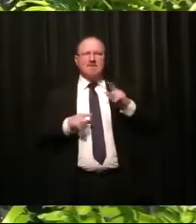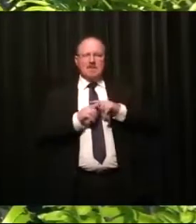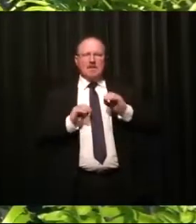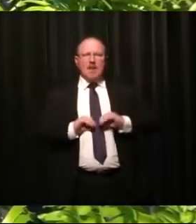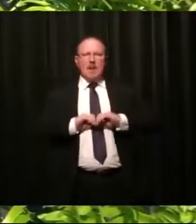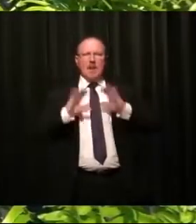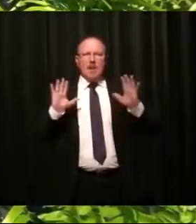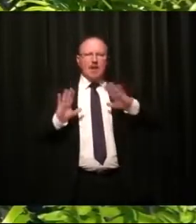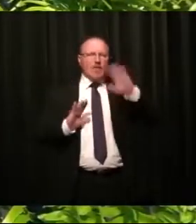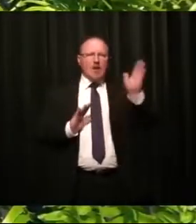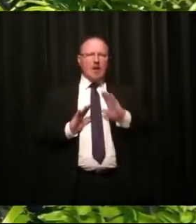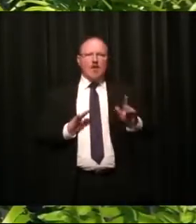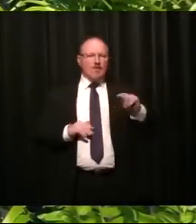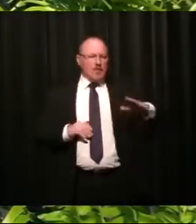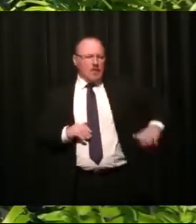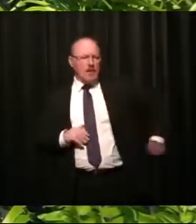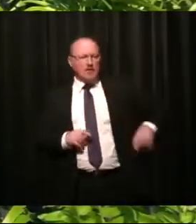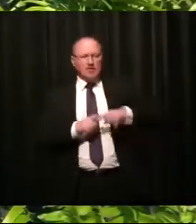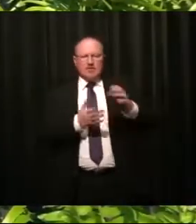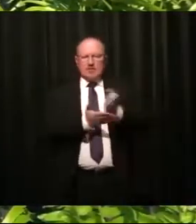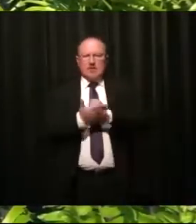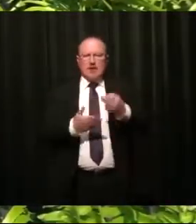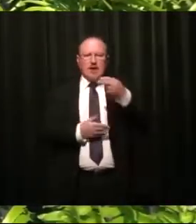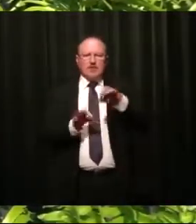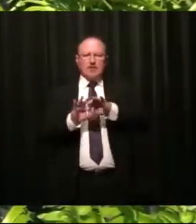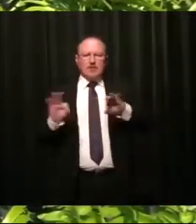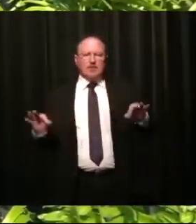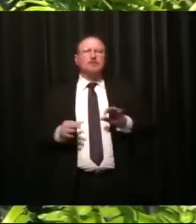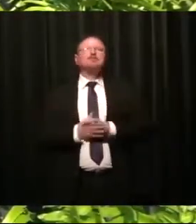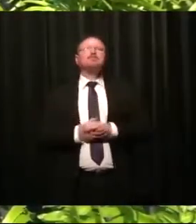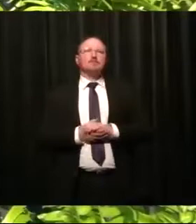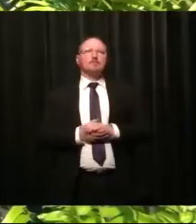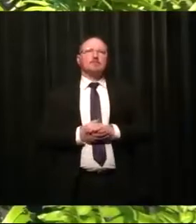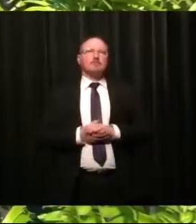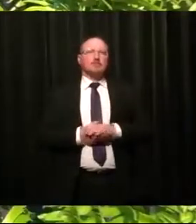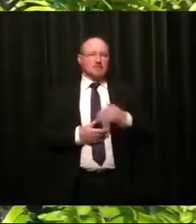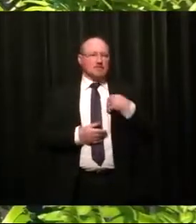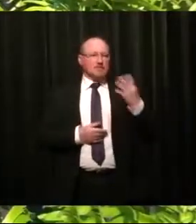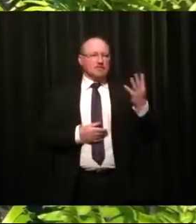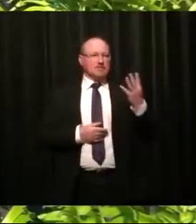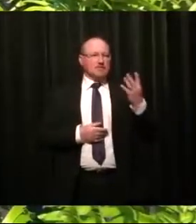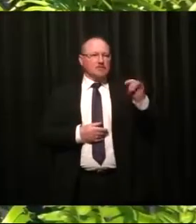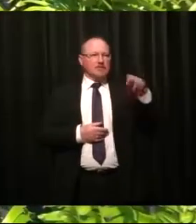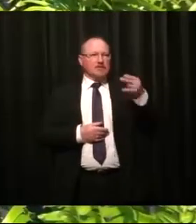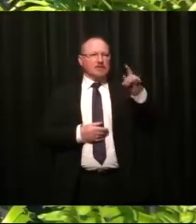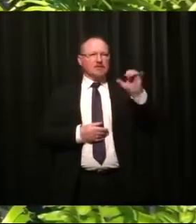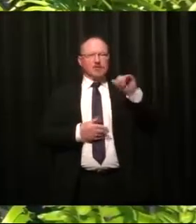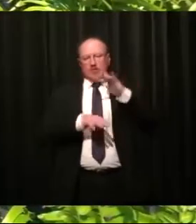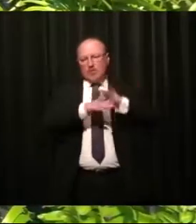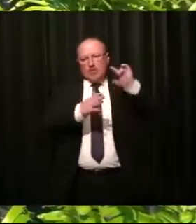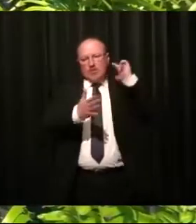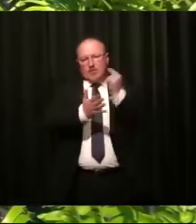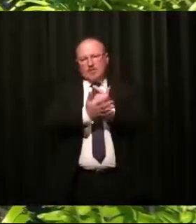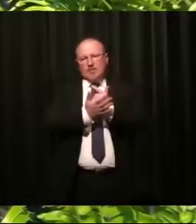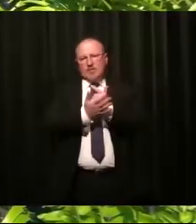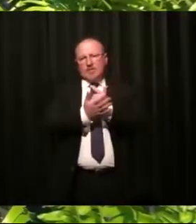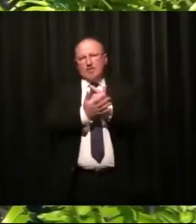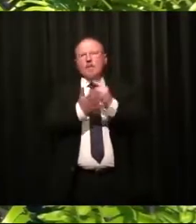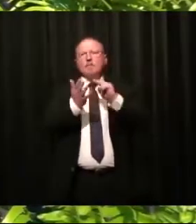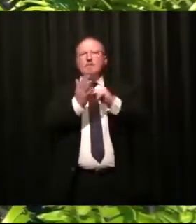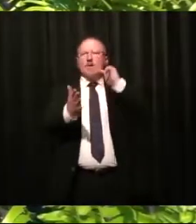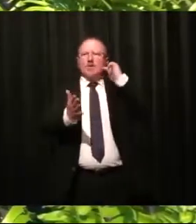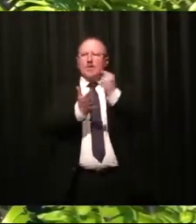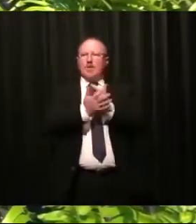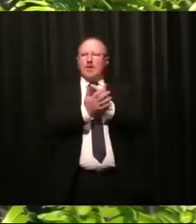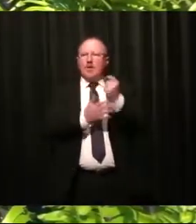as it's clearly never too late to earn your high school diploma. We have four Mitch Daniels early graduates. That